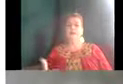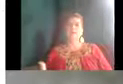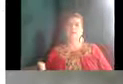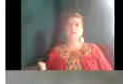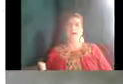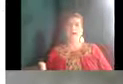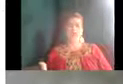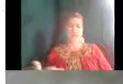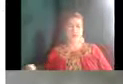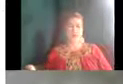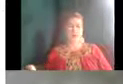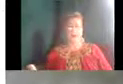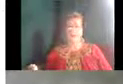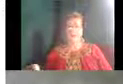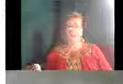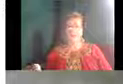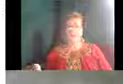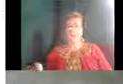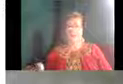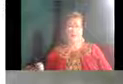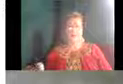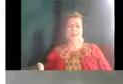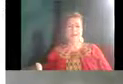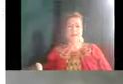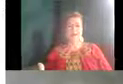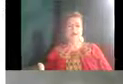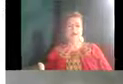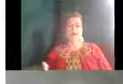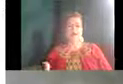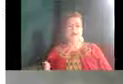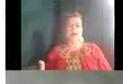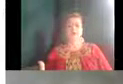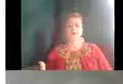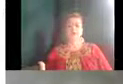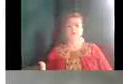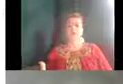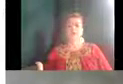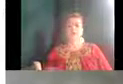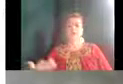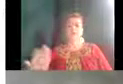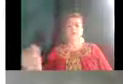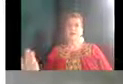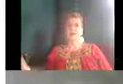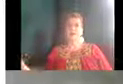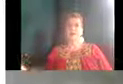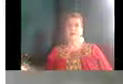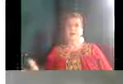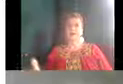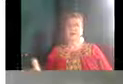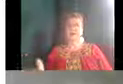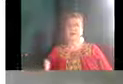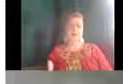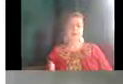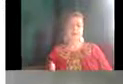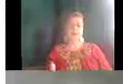apple came out with their own voice access uh feature in uh in the when they released